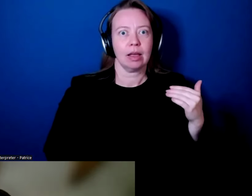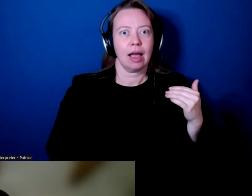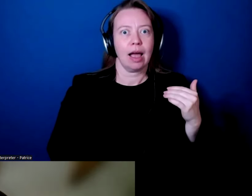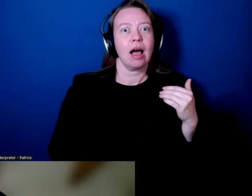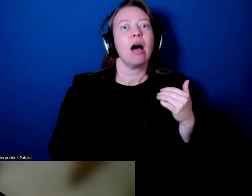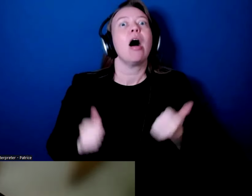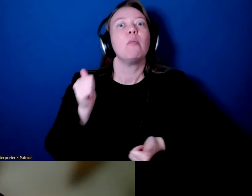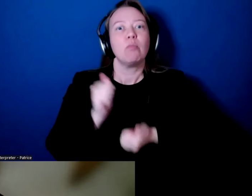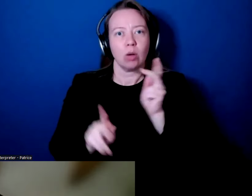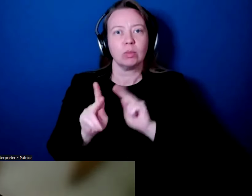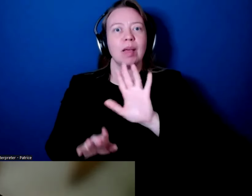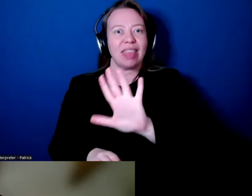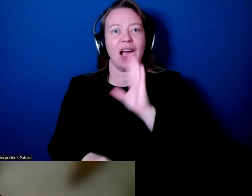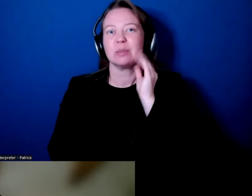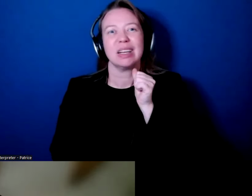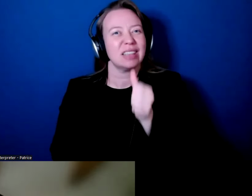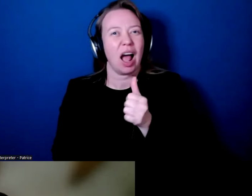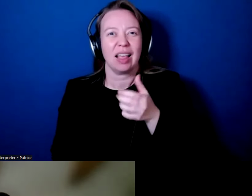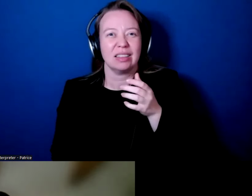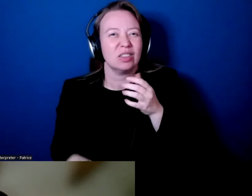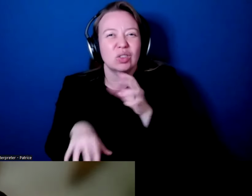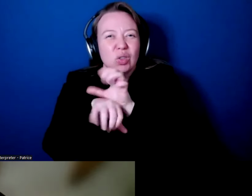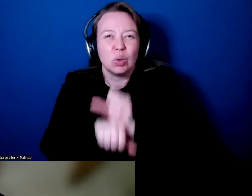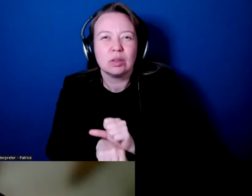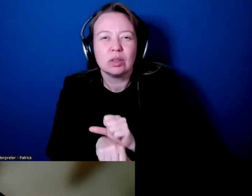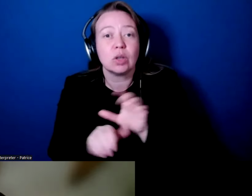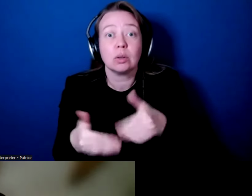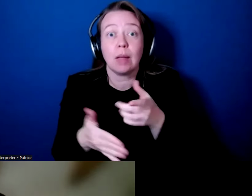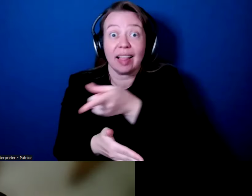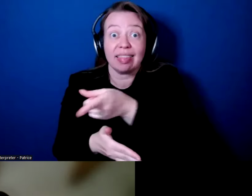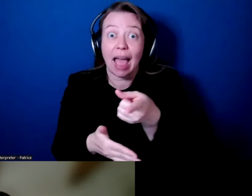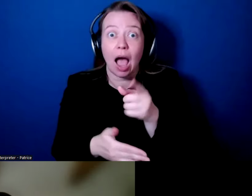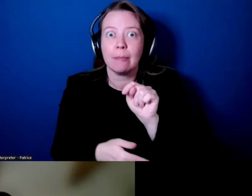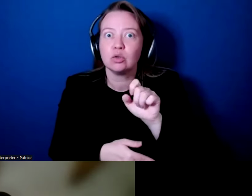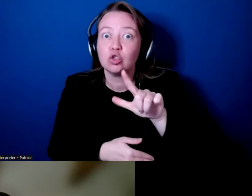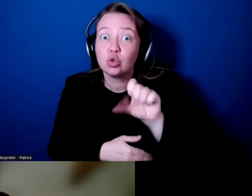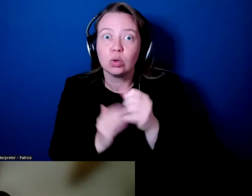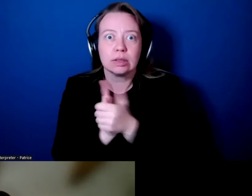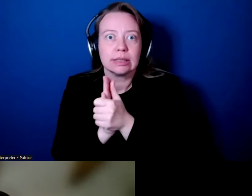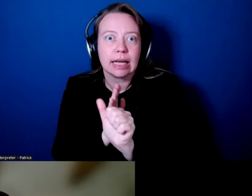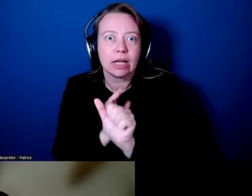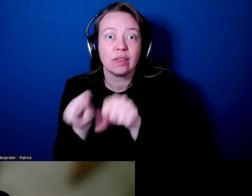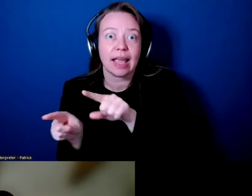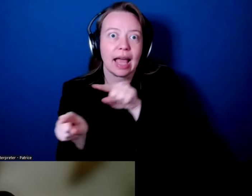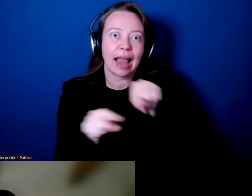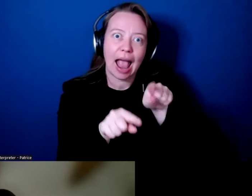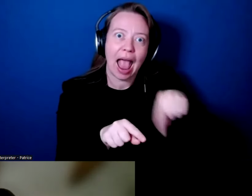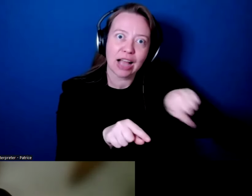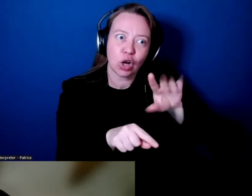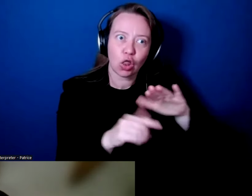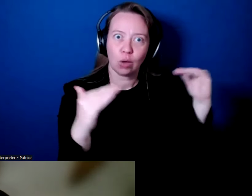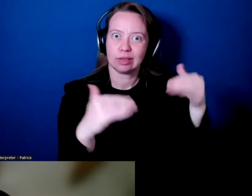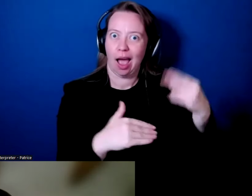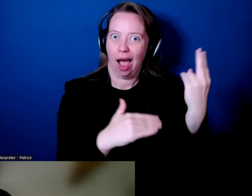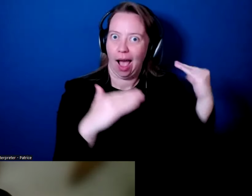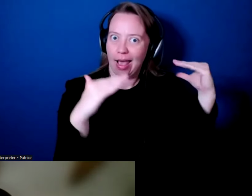and comfort zone. And so providing them with the tools, not only to be able to show up, but be able to meaningfully engage and